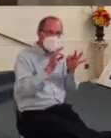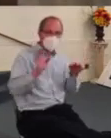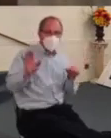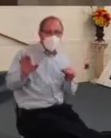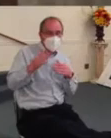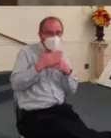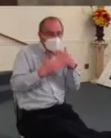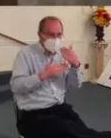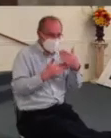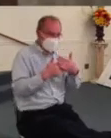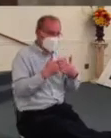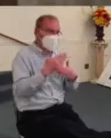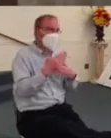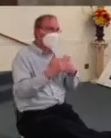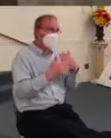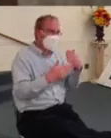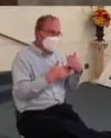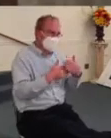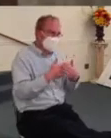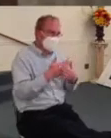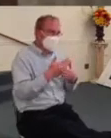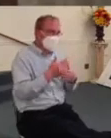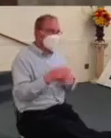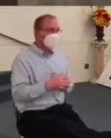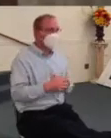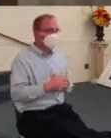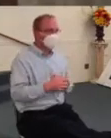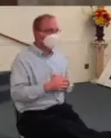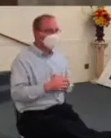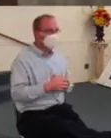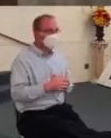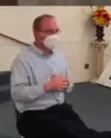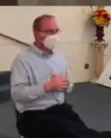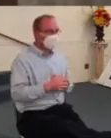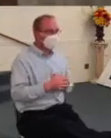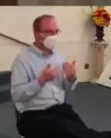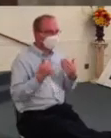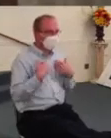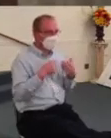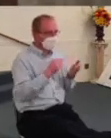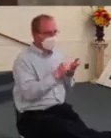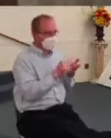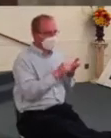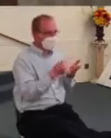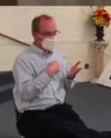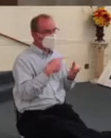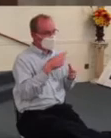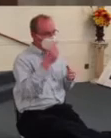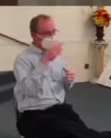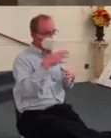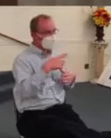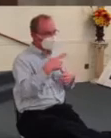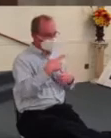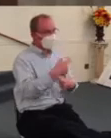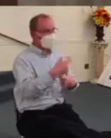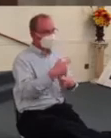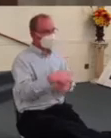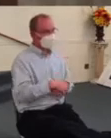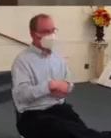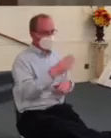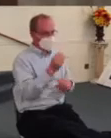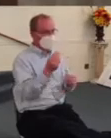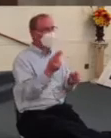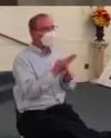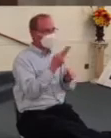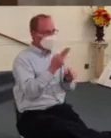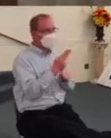There's a passage that I find very interesting and very useful. Ephesians